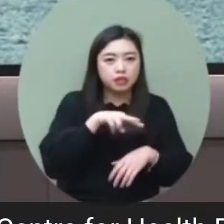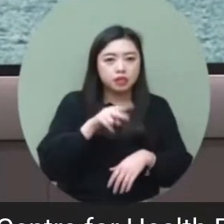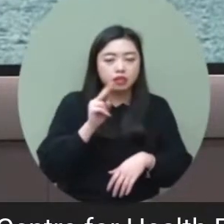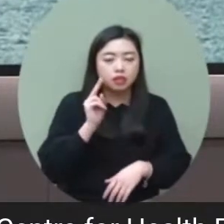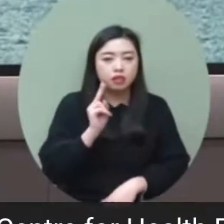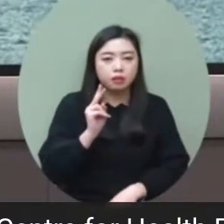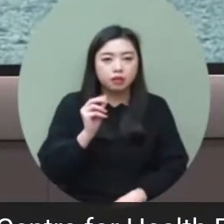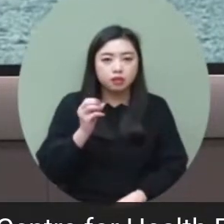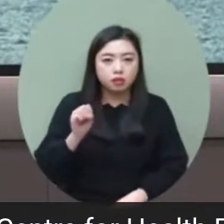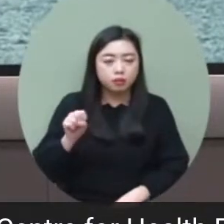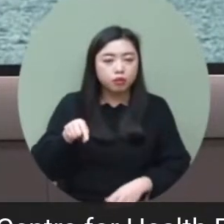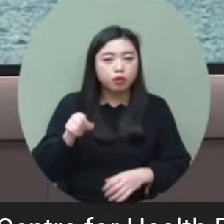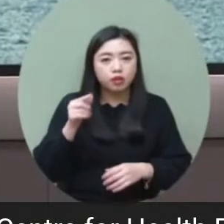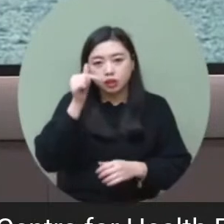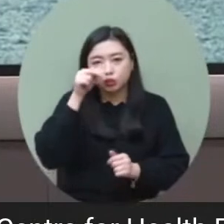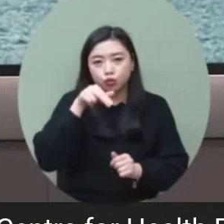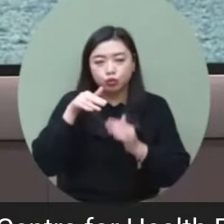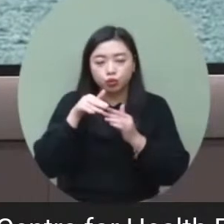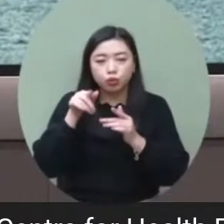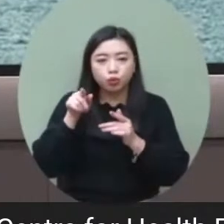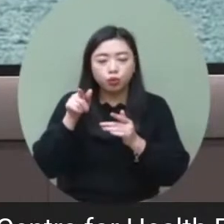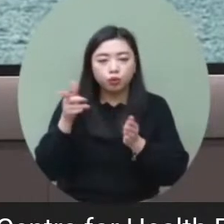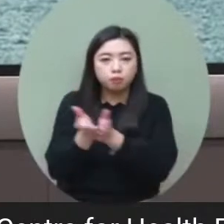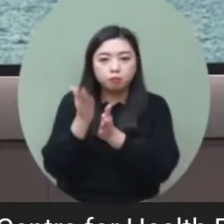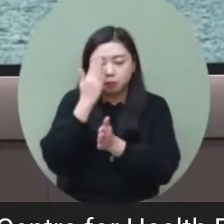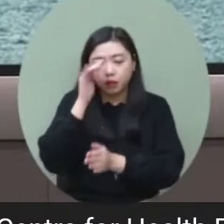6,211 newly confirmed cases, of which